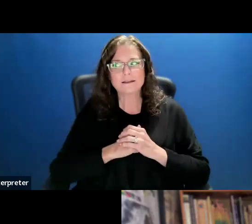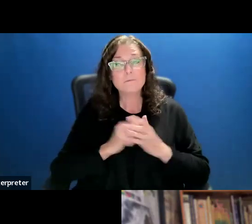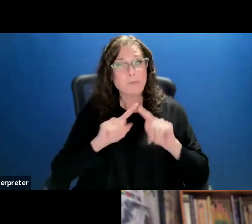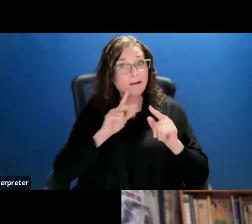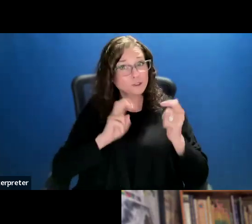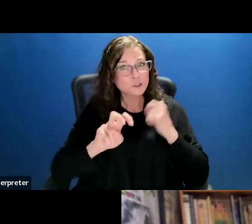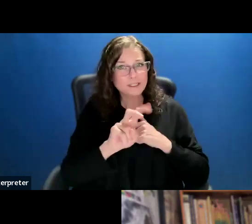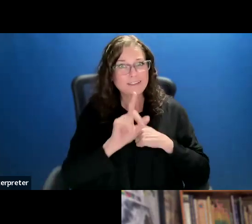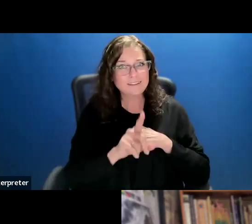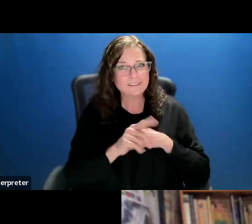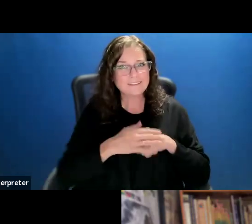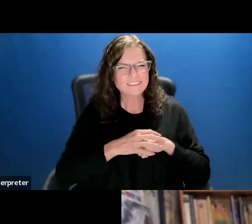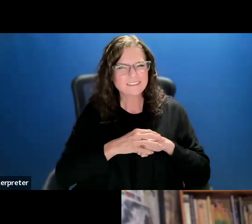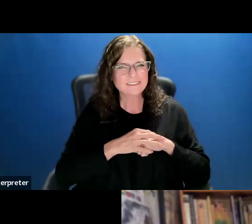journey.